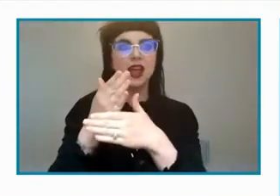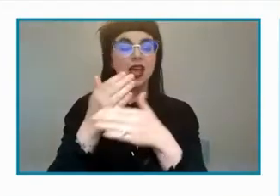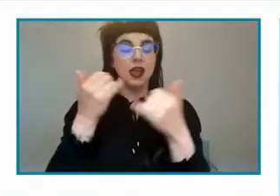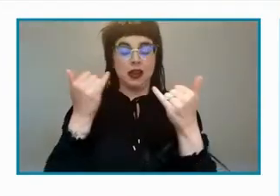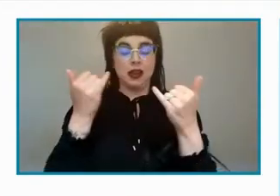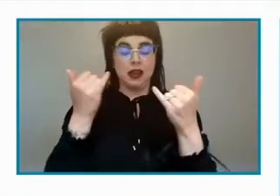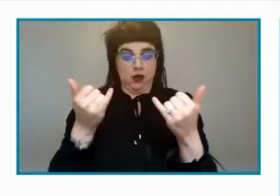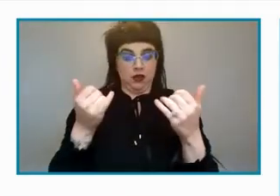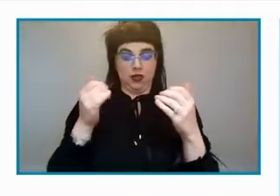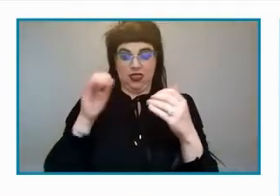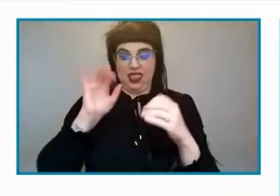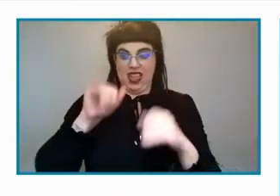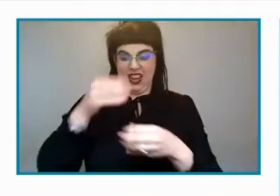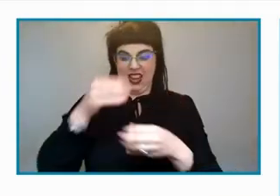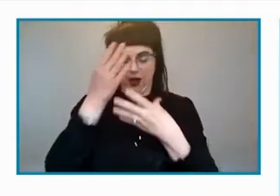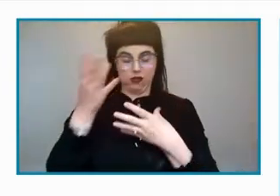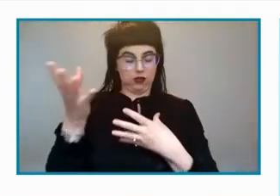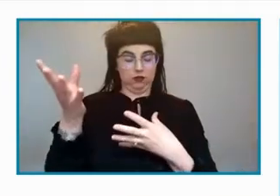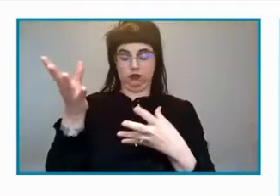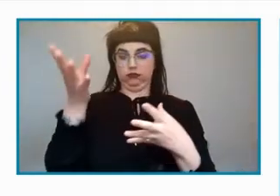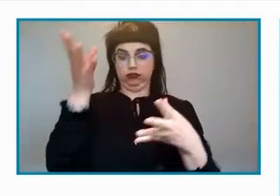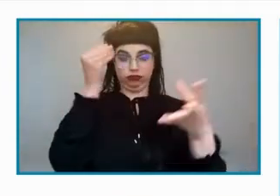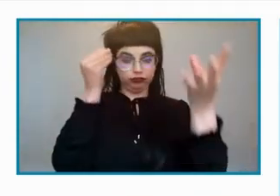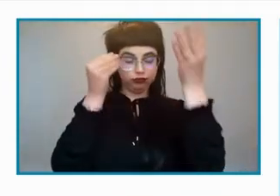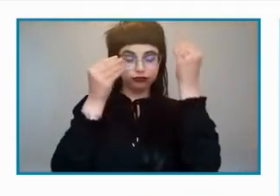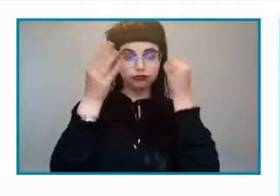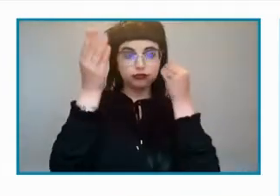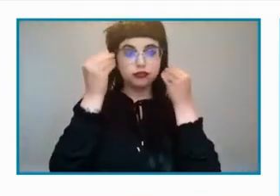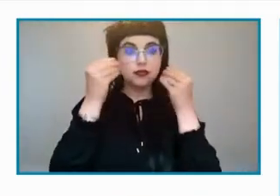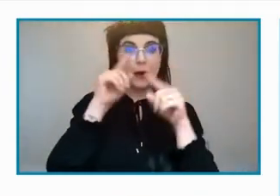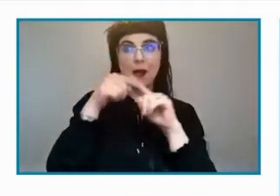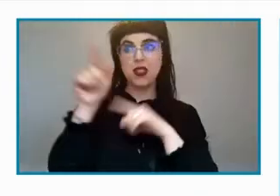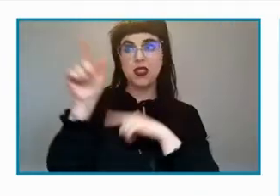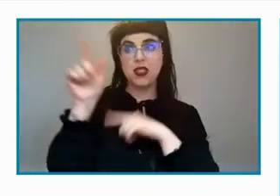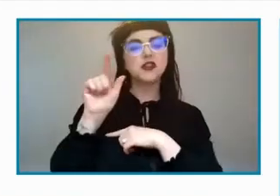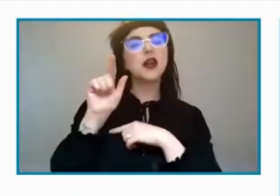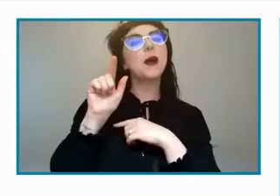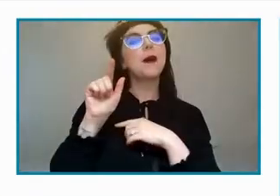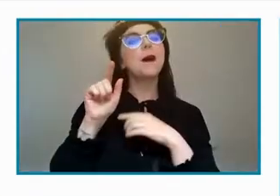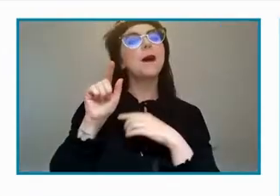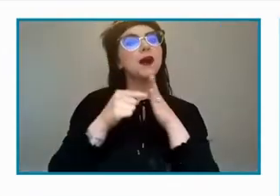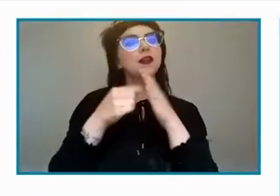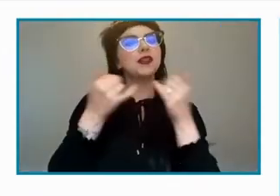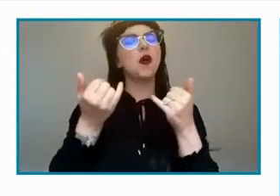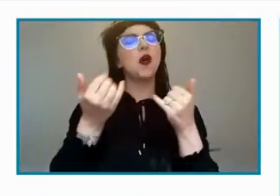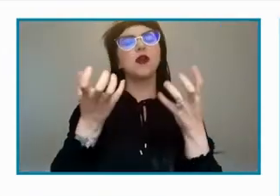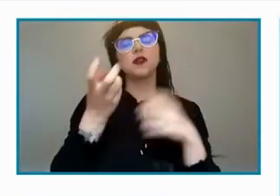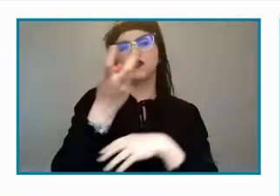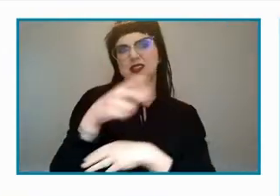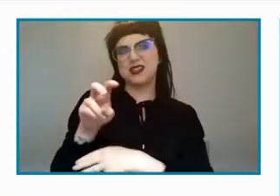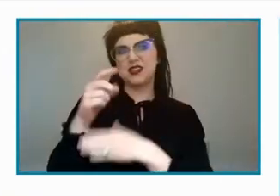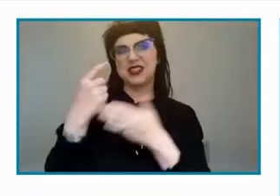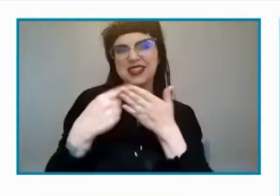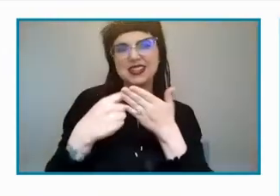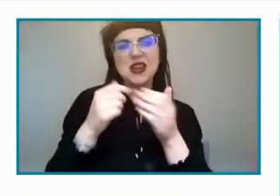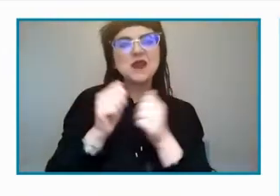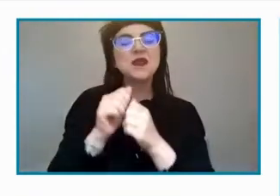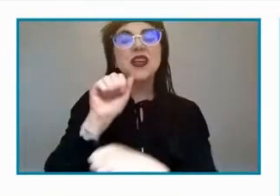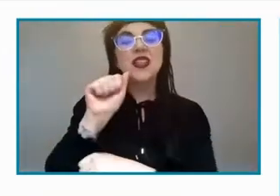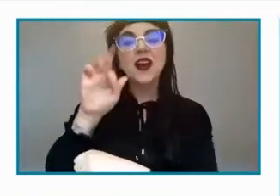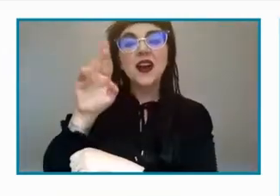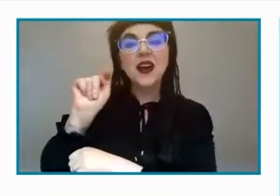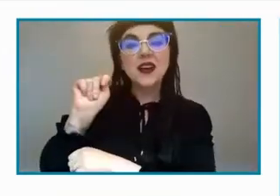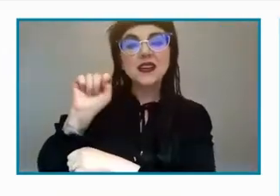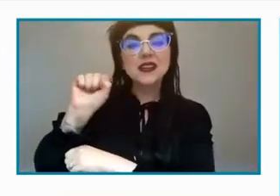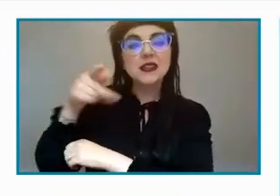just shared with us about logic models, I want to transition to our discussion with ArtSpark and So Say We All to